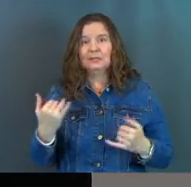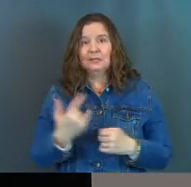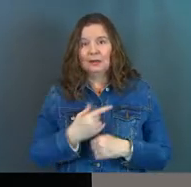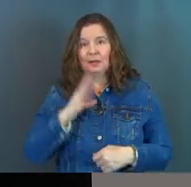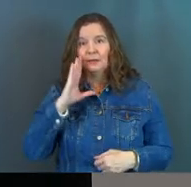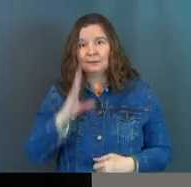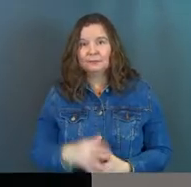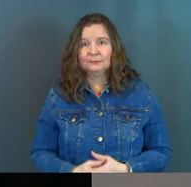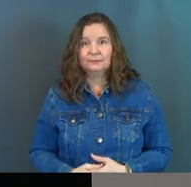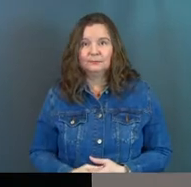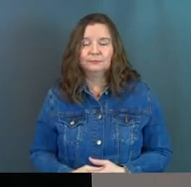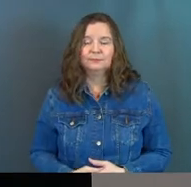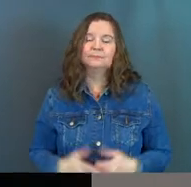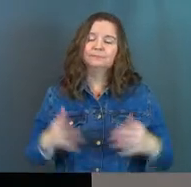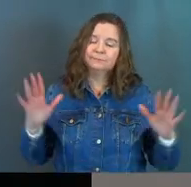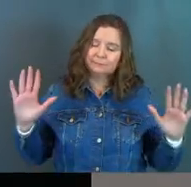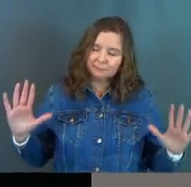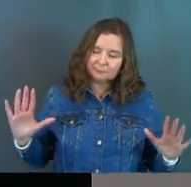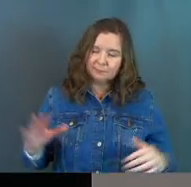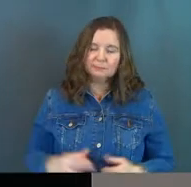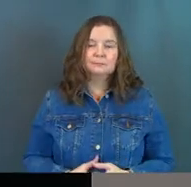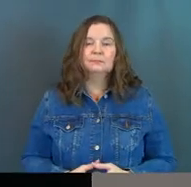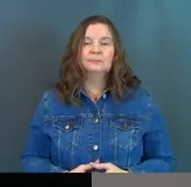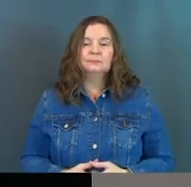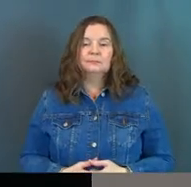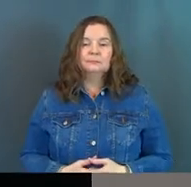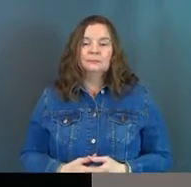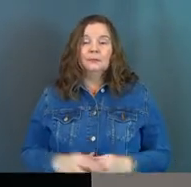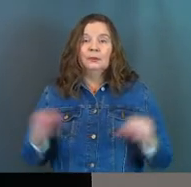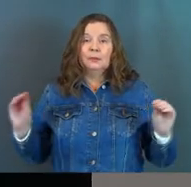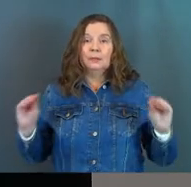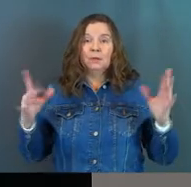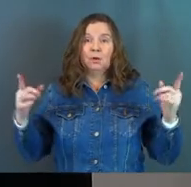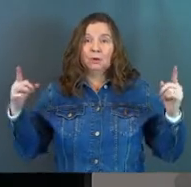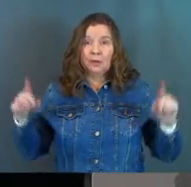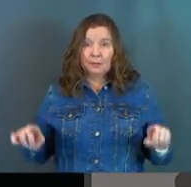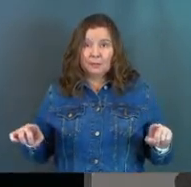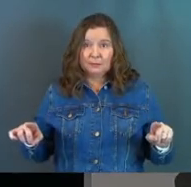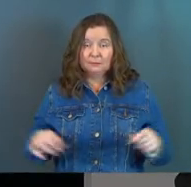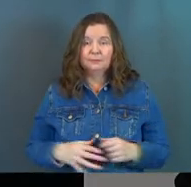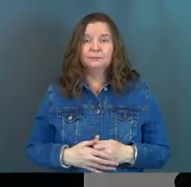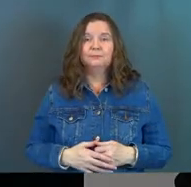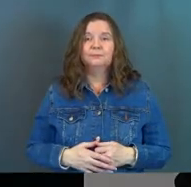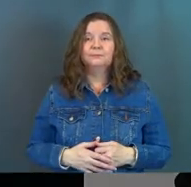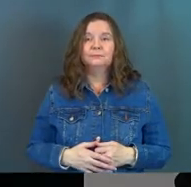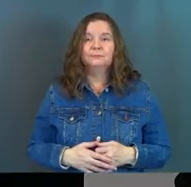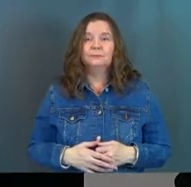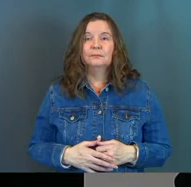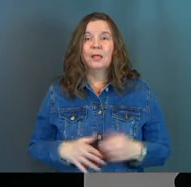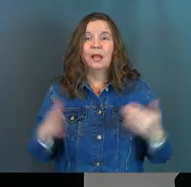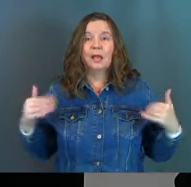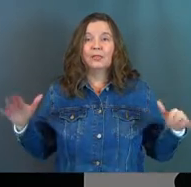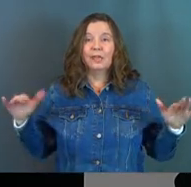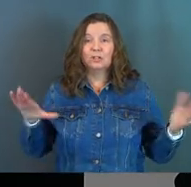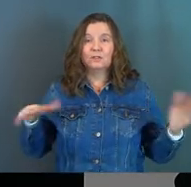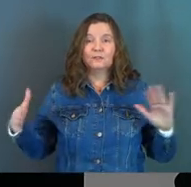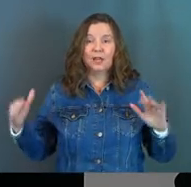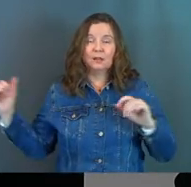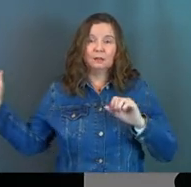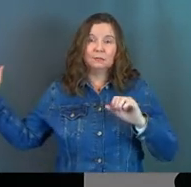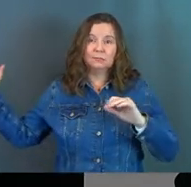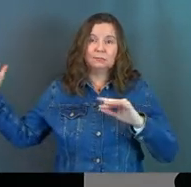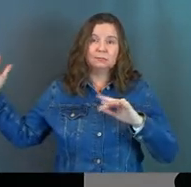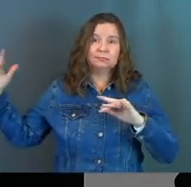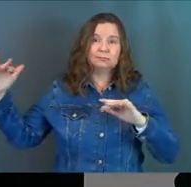today. So the miracle happened, and the angel of death passed over the